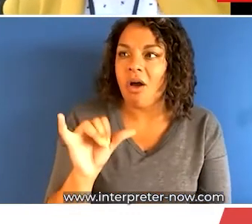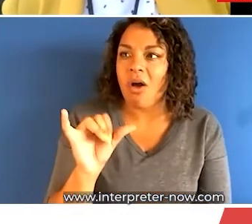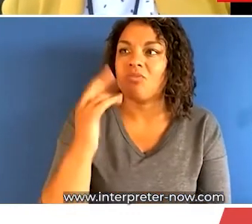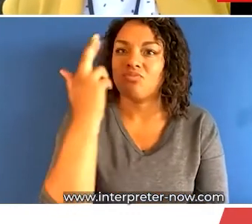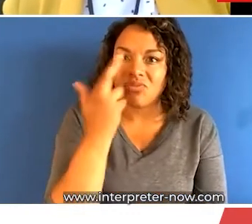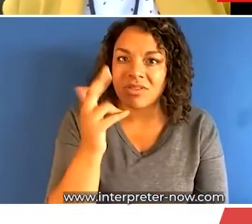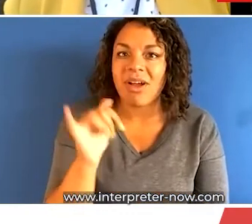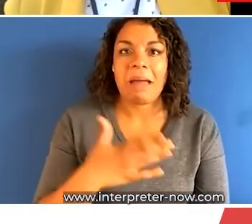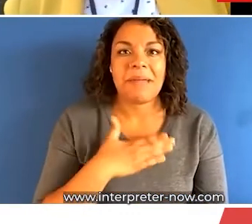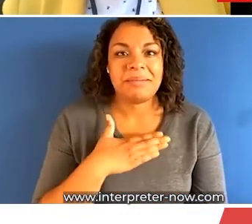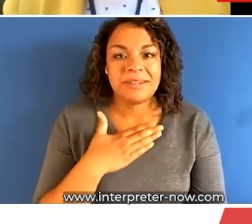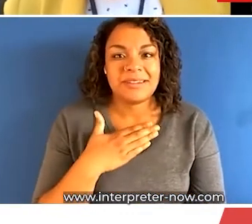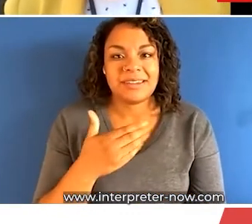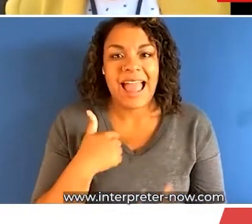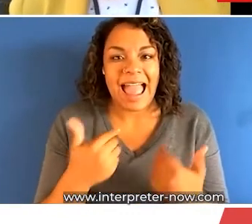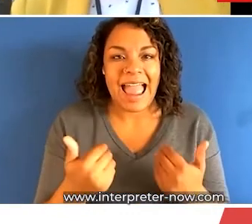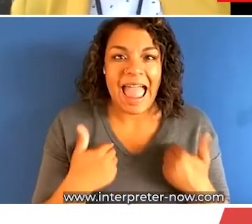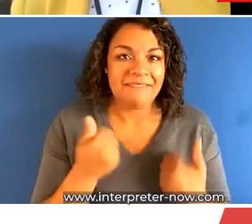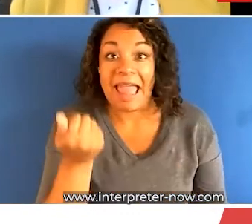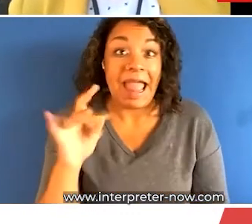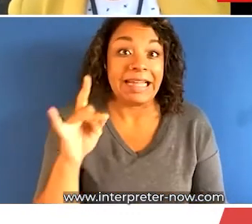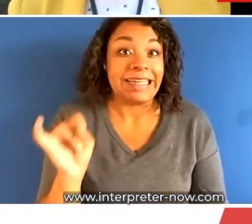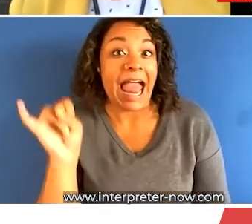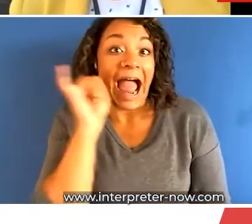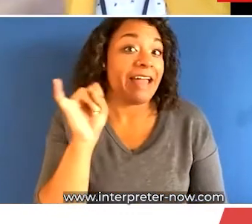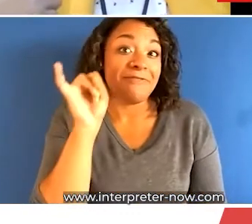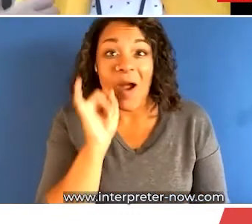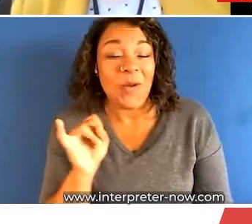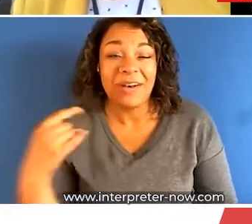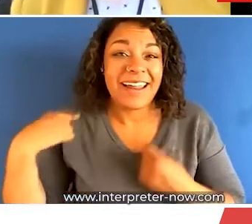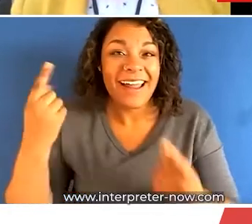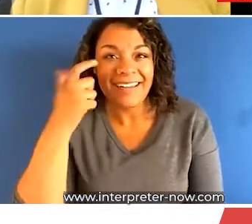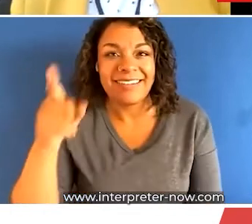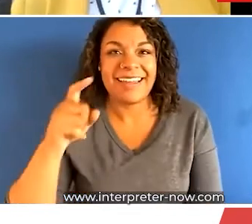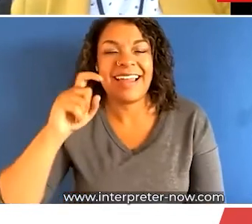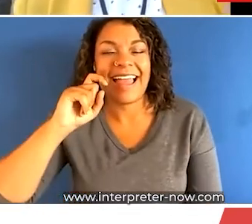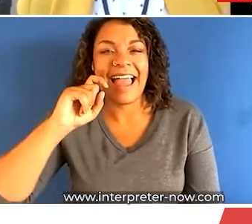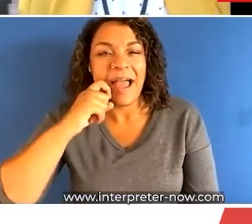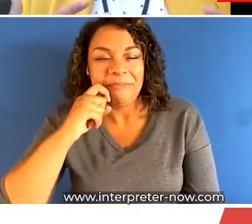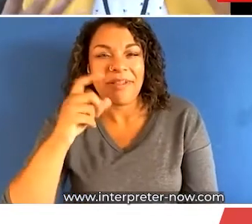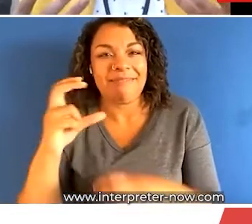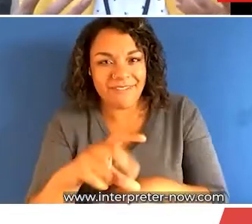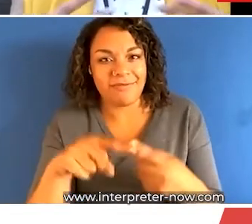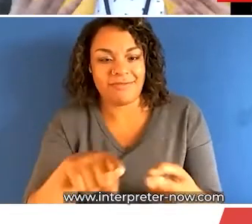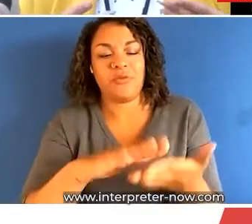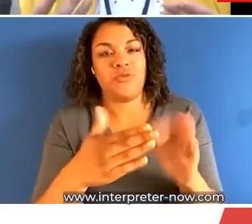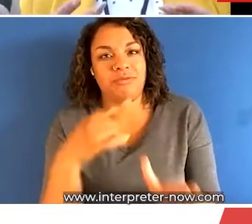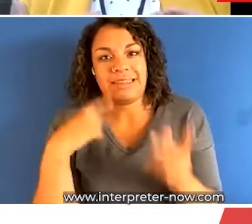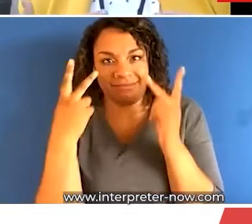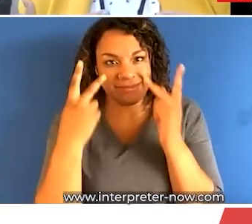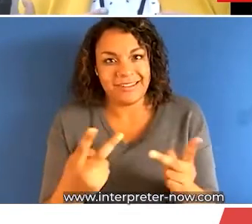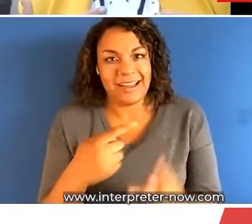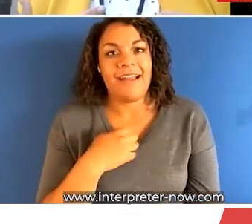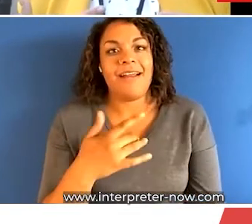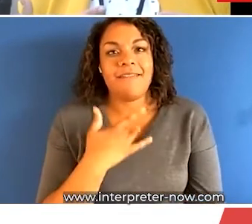I have bought 18 iPhones at some point in my life. My son has an iPad. My mom has it's almost like I felt